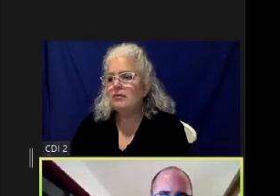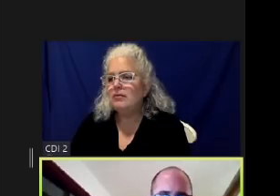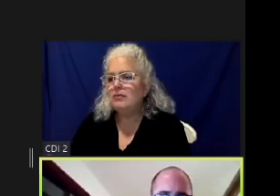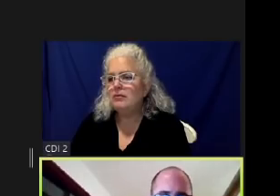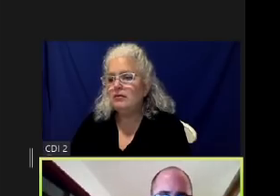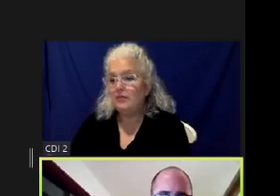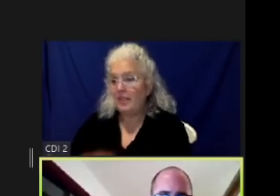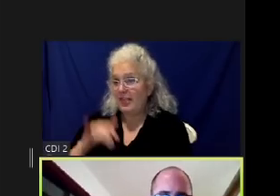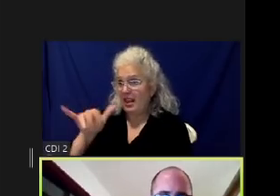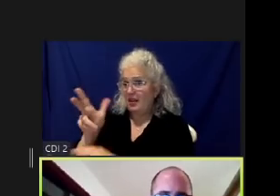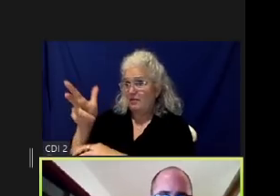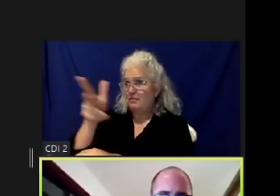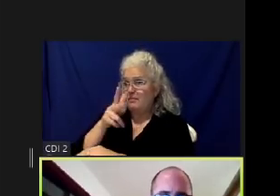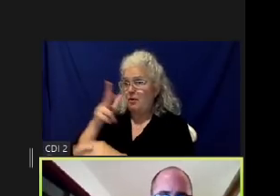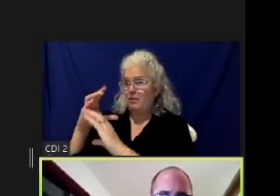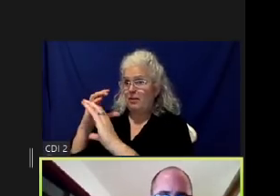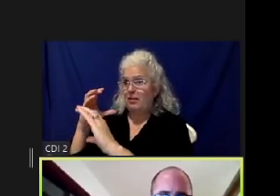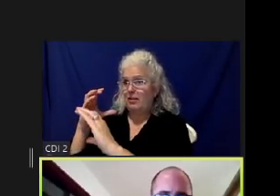or